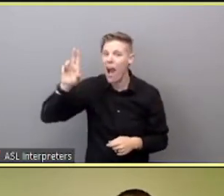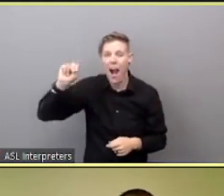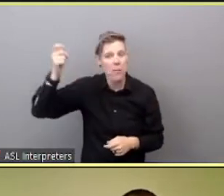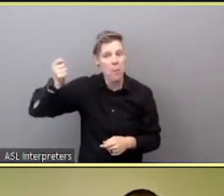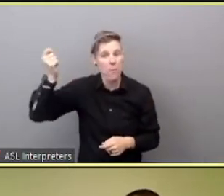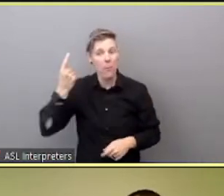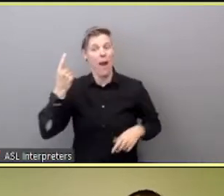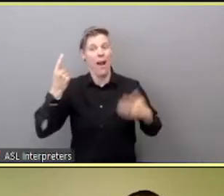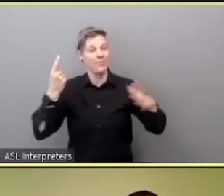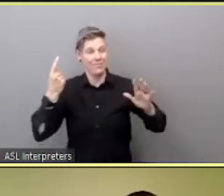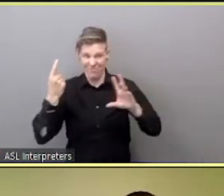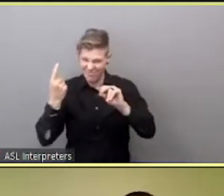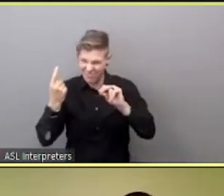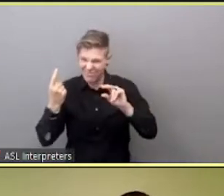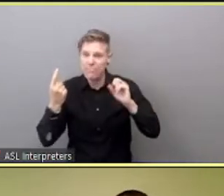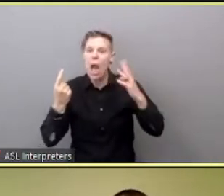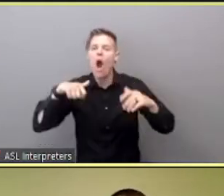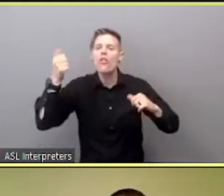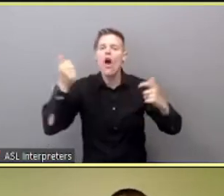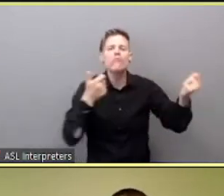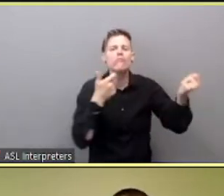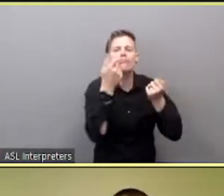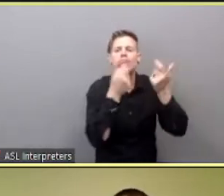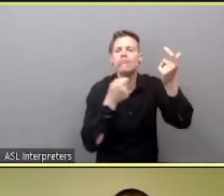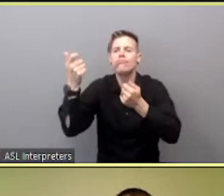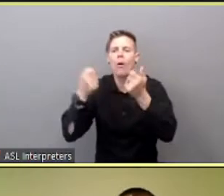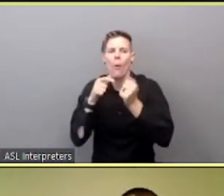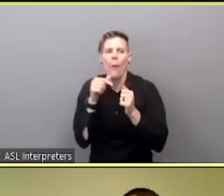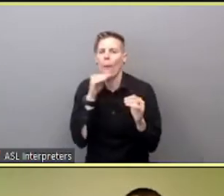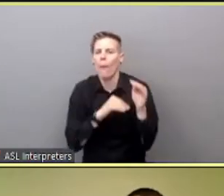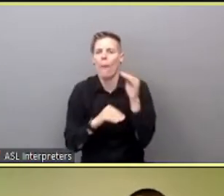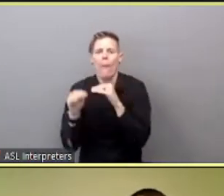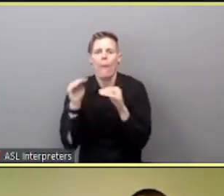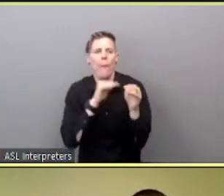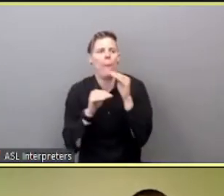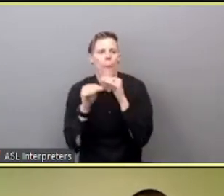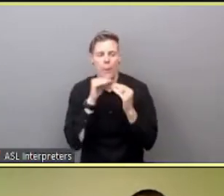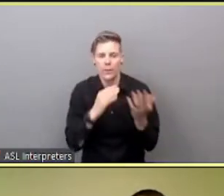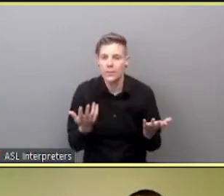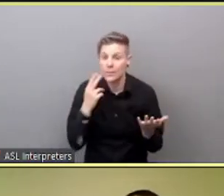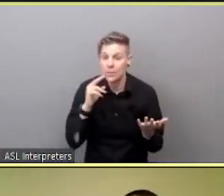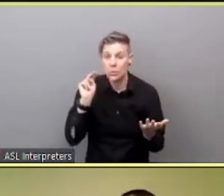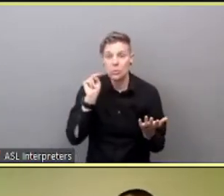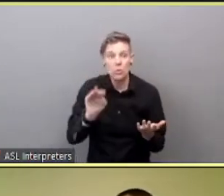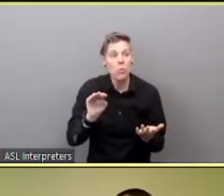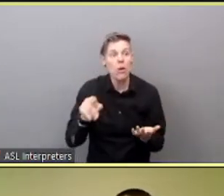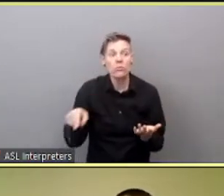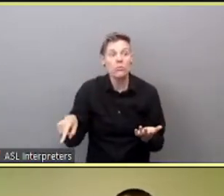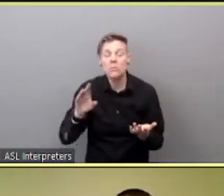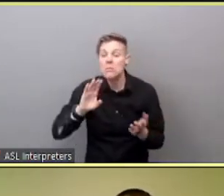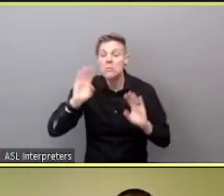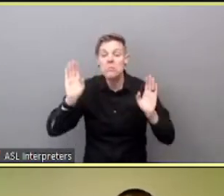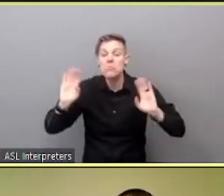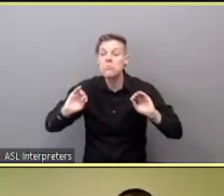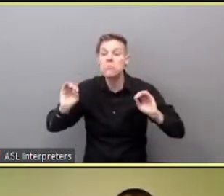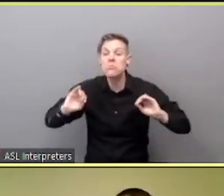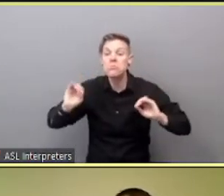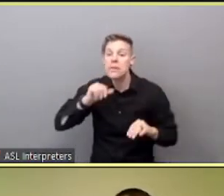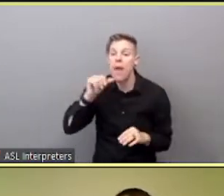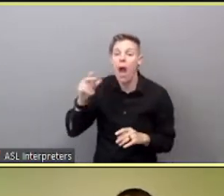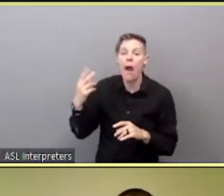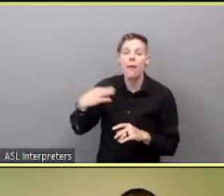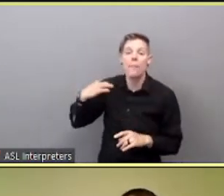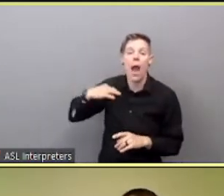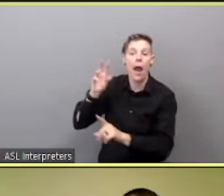New Mexicans, those that have never filed a claim before in their work history, have intersected in some point with